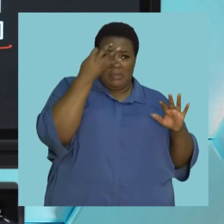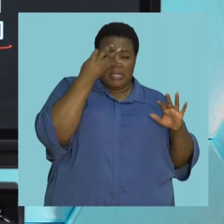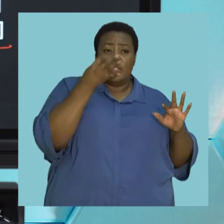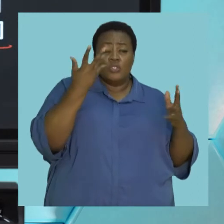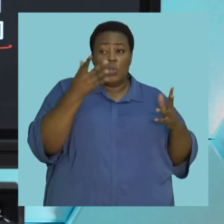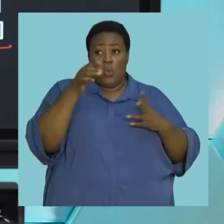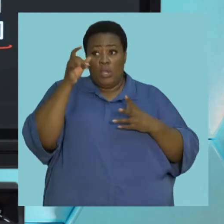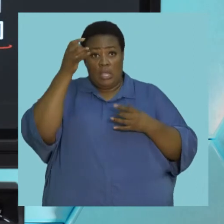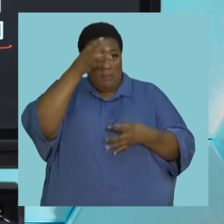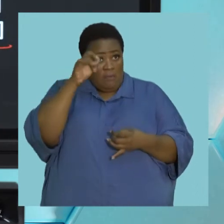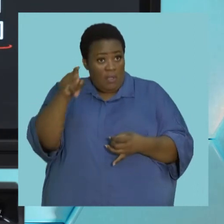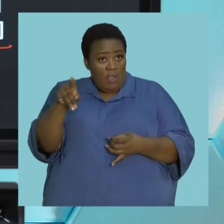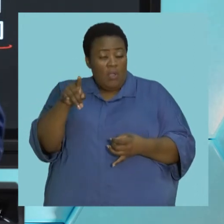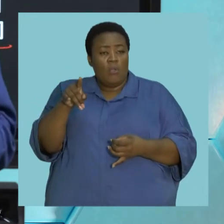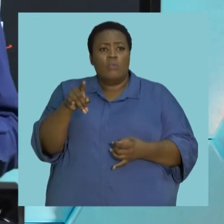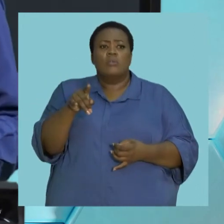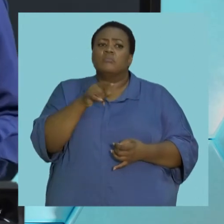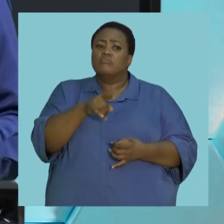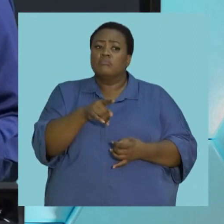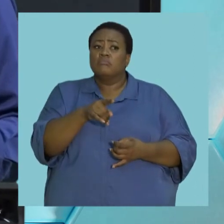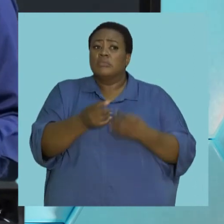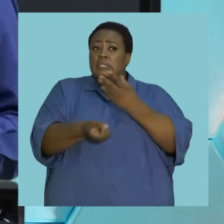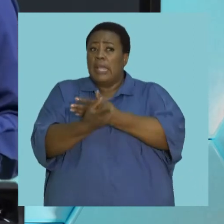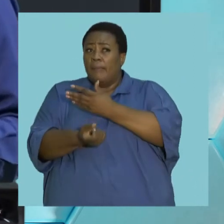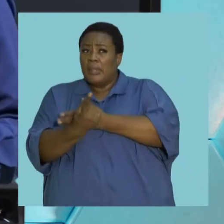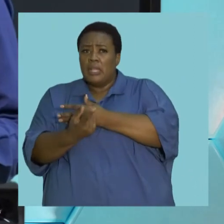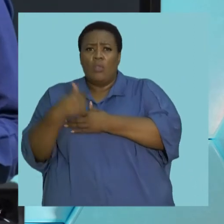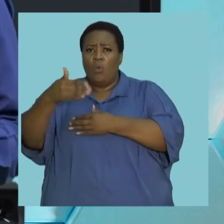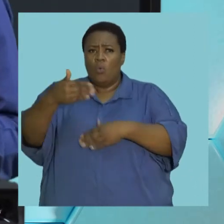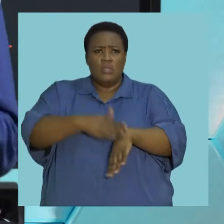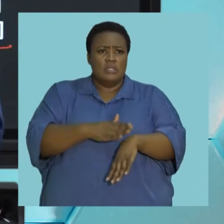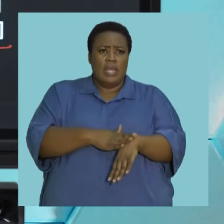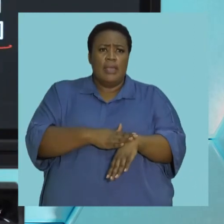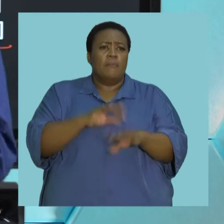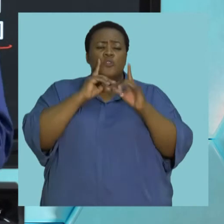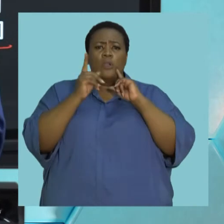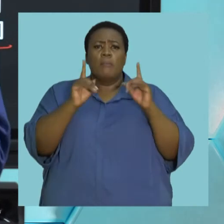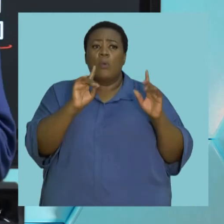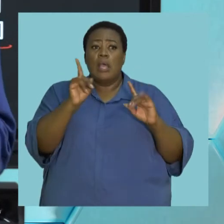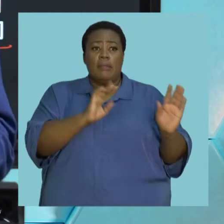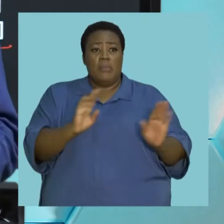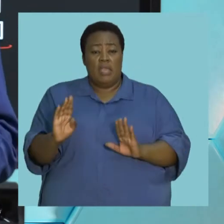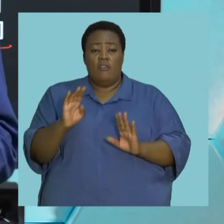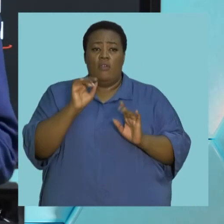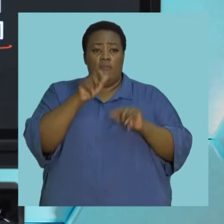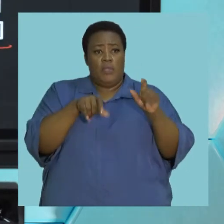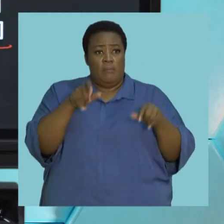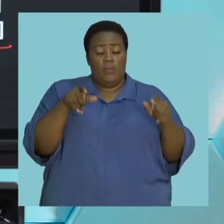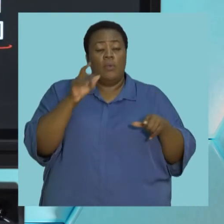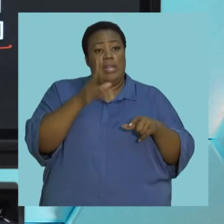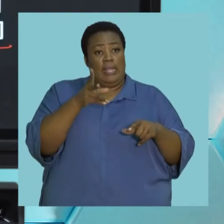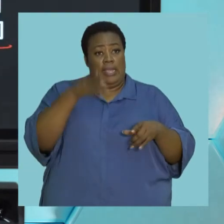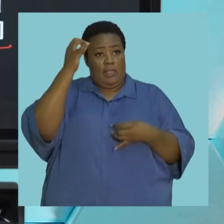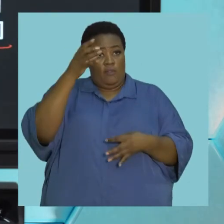was used just to look at trends in terms of, is this phenomenon happening all the time? And you know, it talks to the behavior of people. So